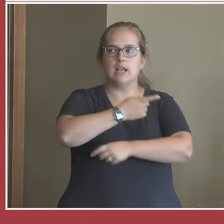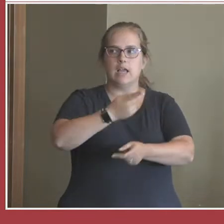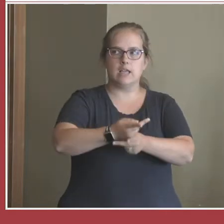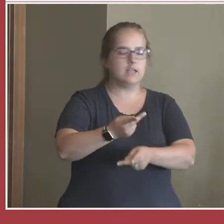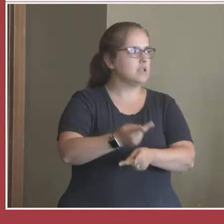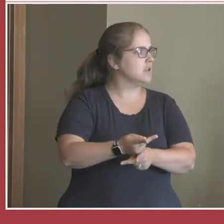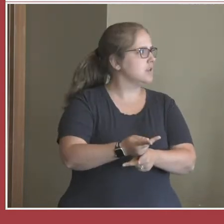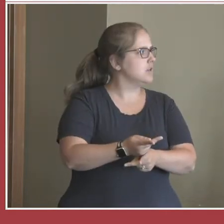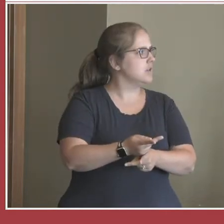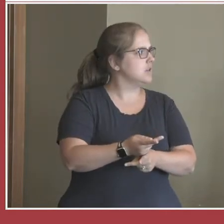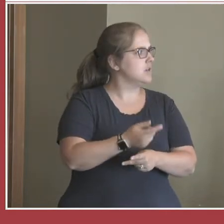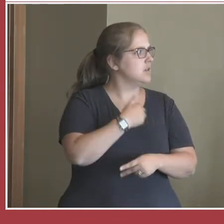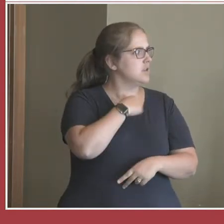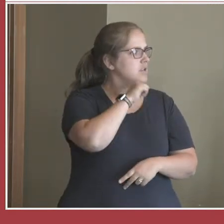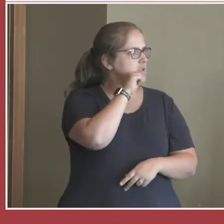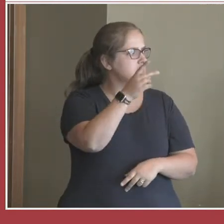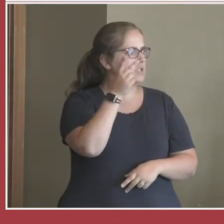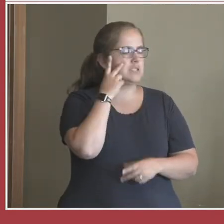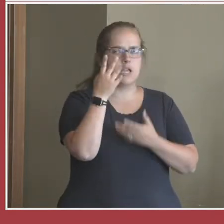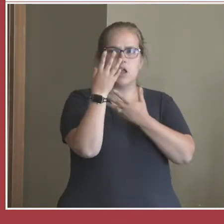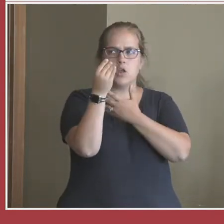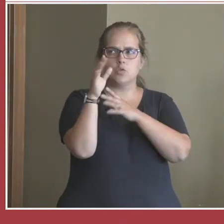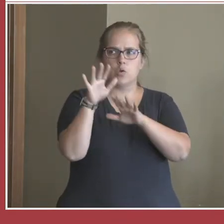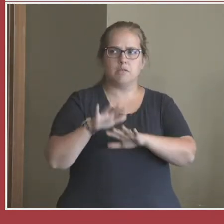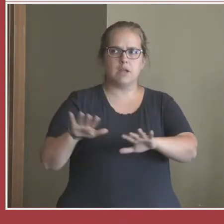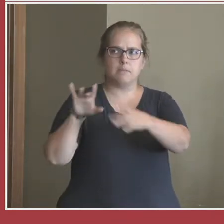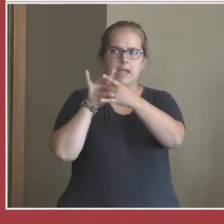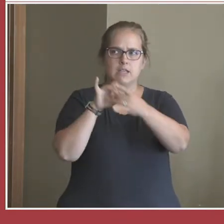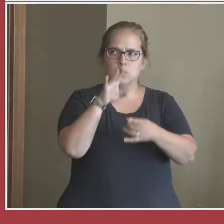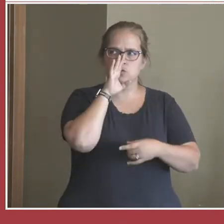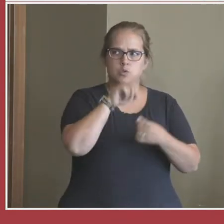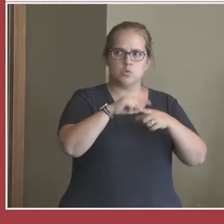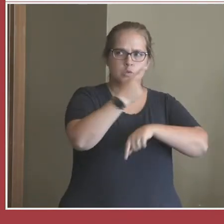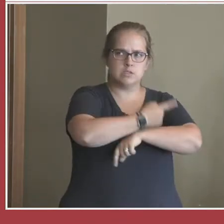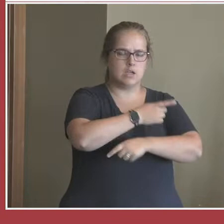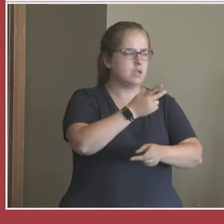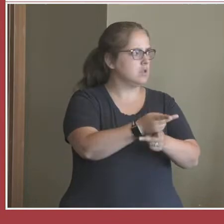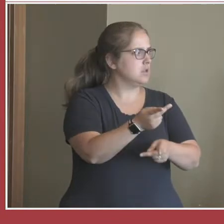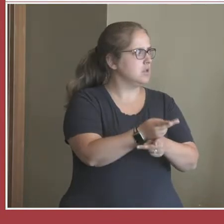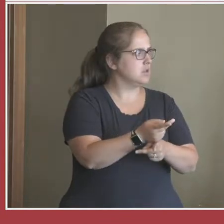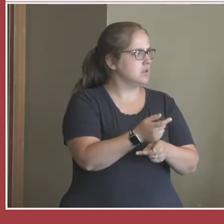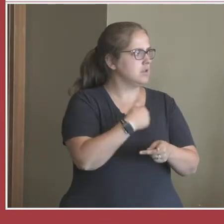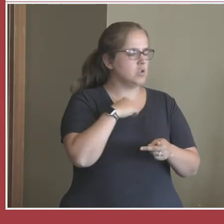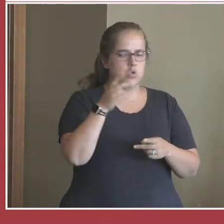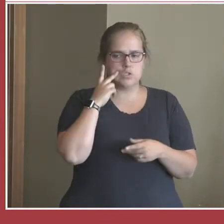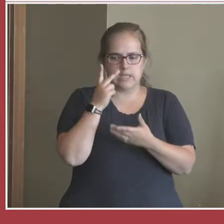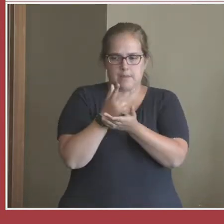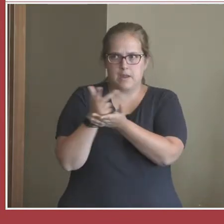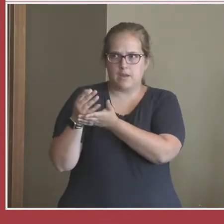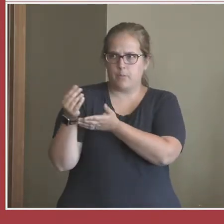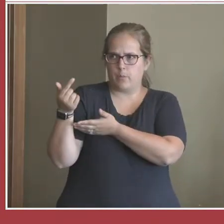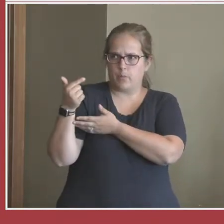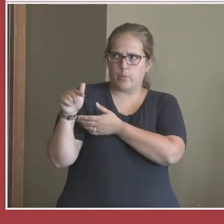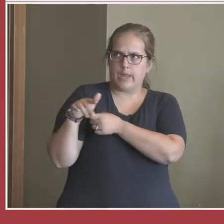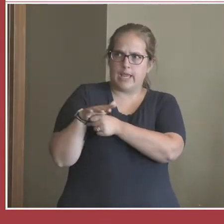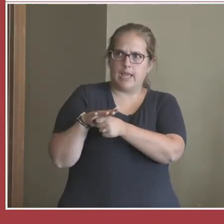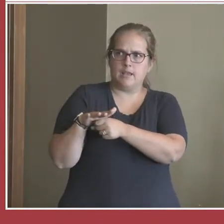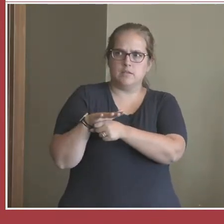I didn't actually see an outdoor space connected directly to daycare. I just see the parking lot and a little green space.